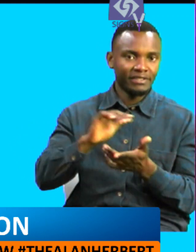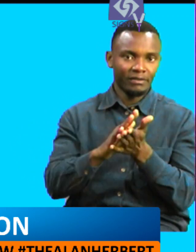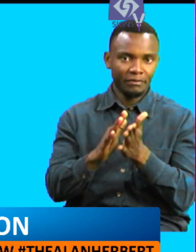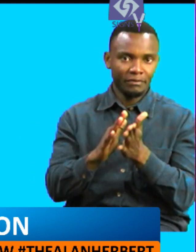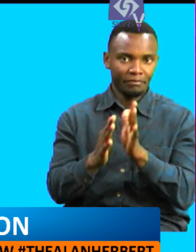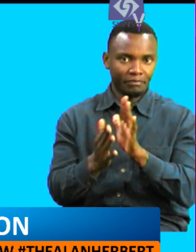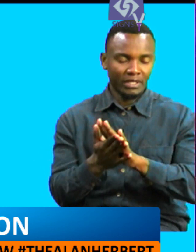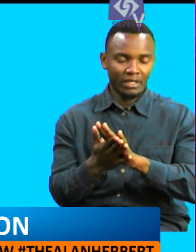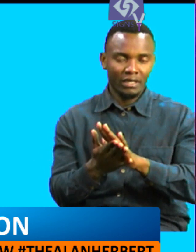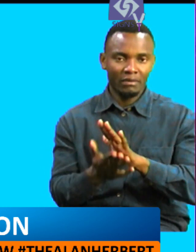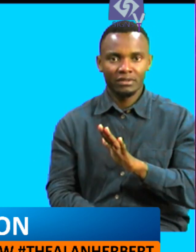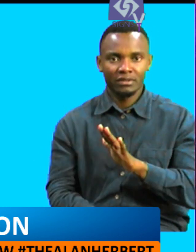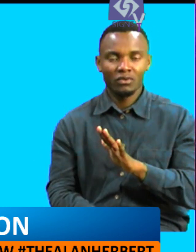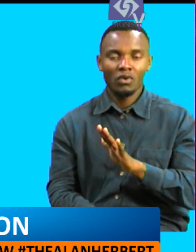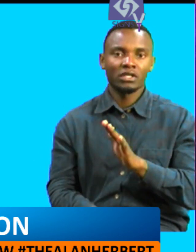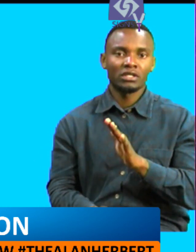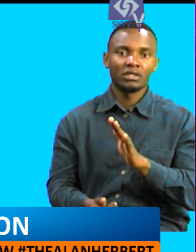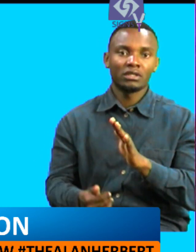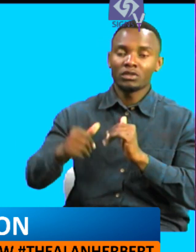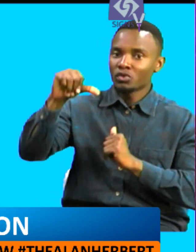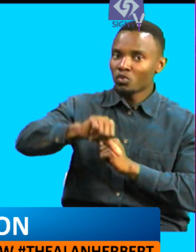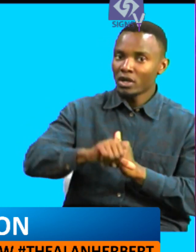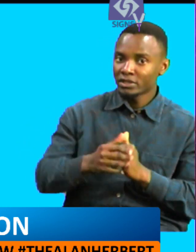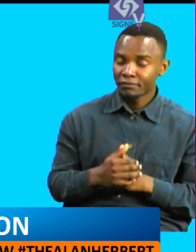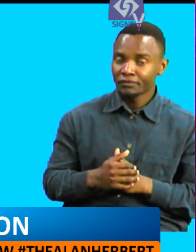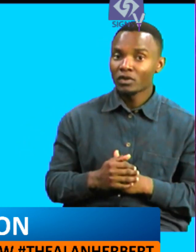provides a good and also